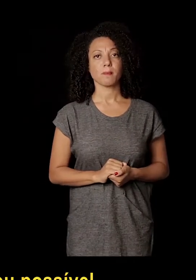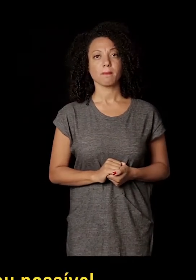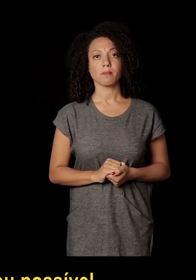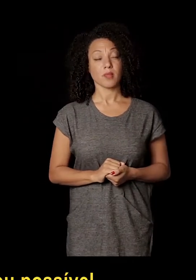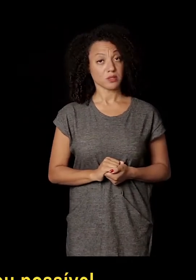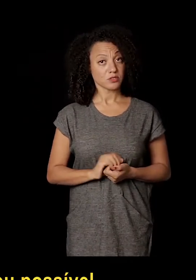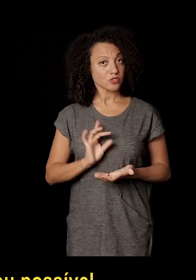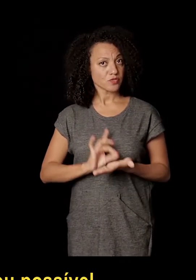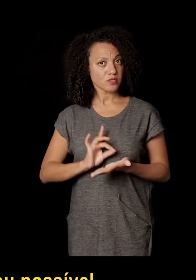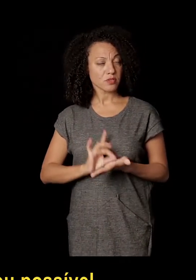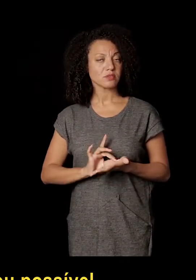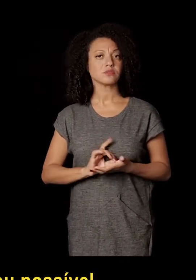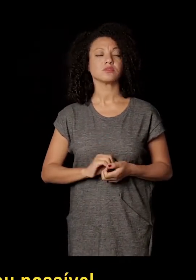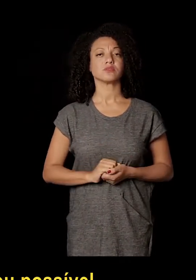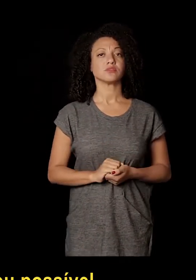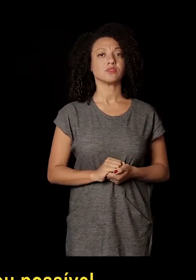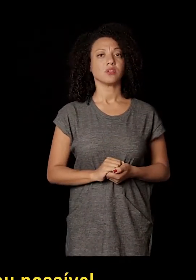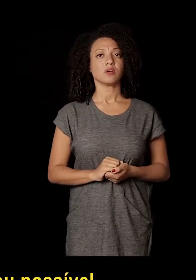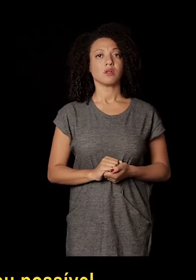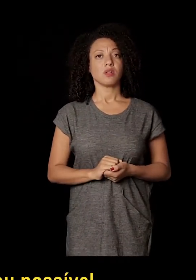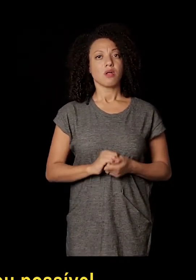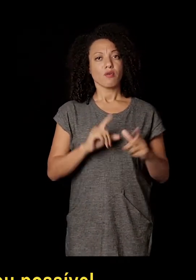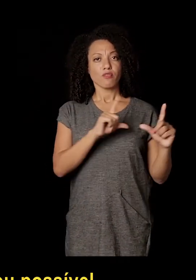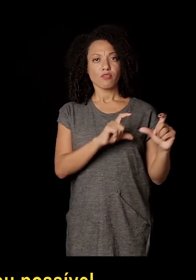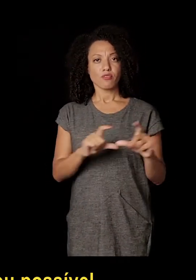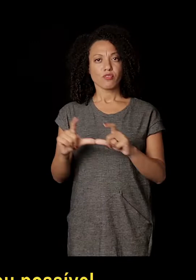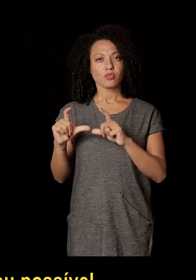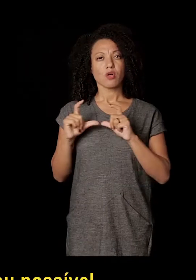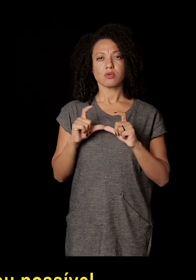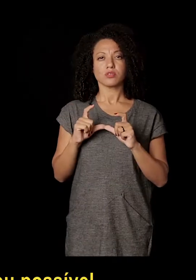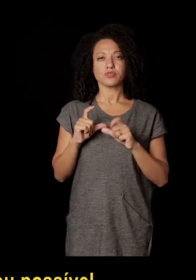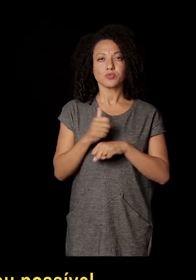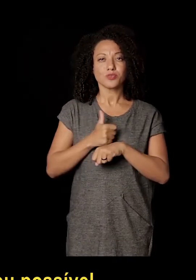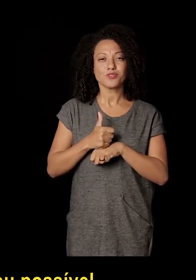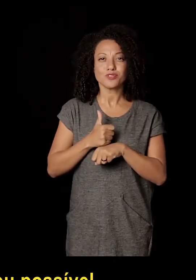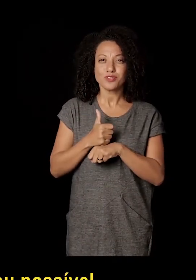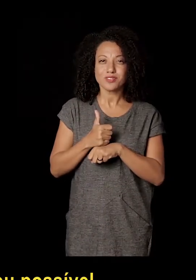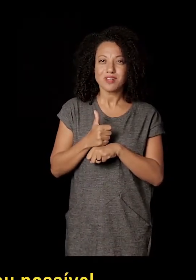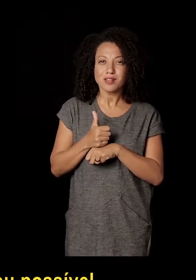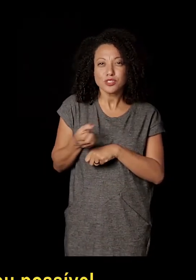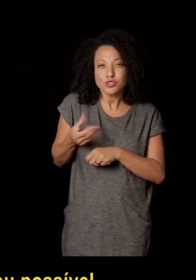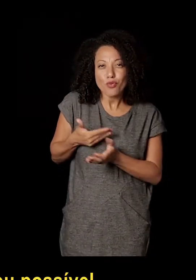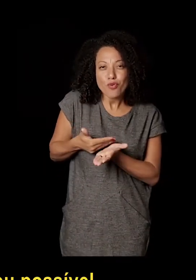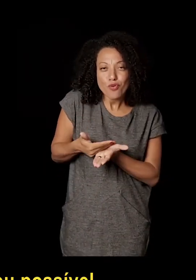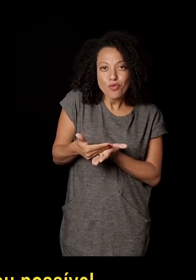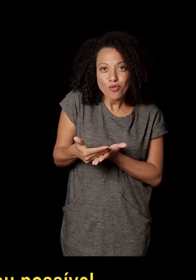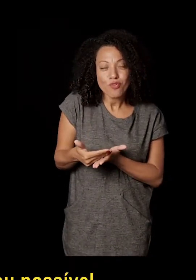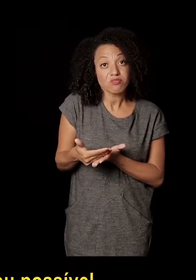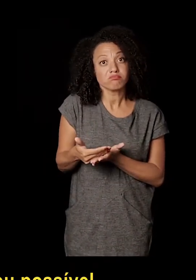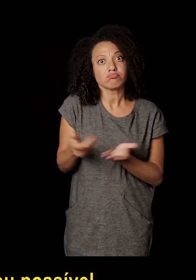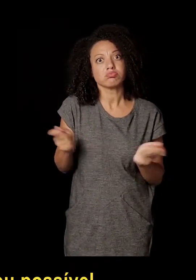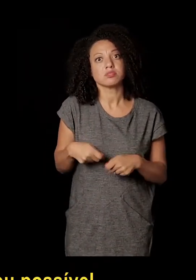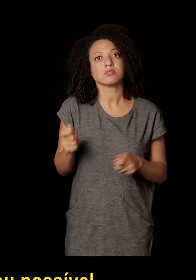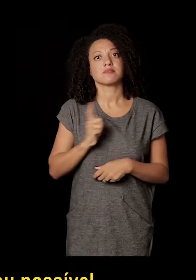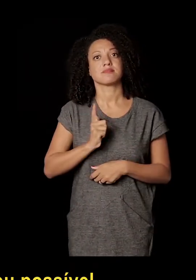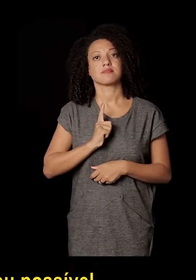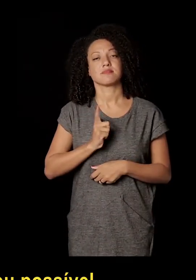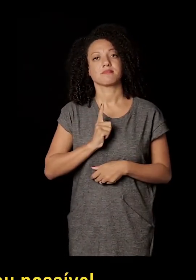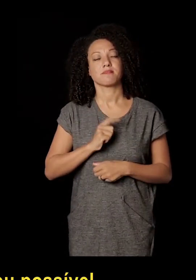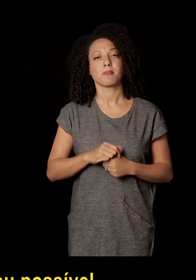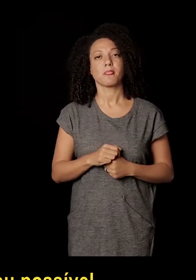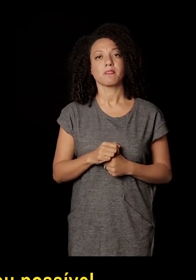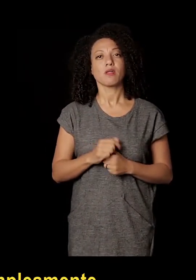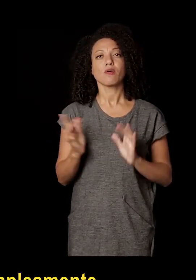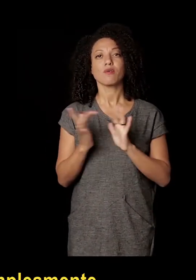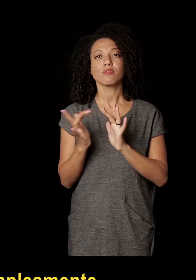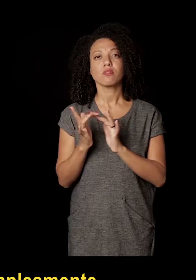And what it has done, frankly, is made it possible for mid-career